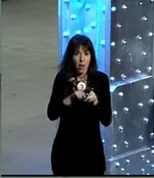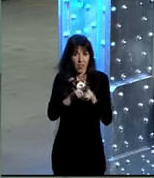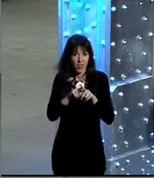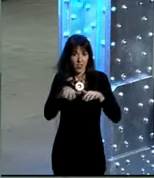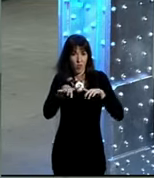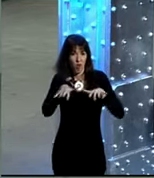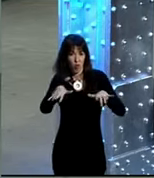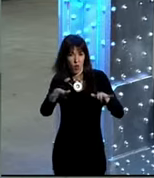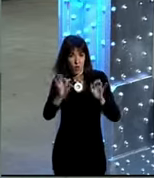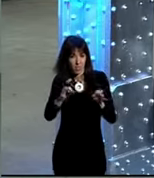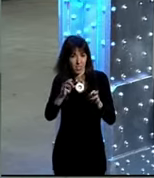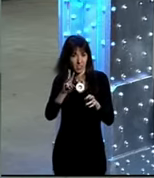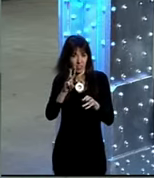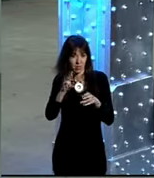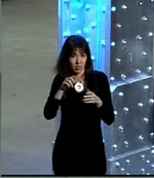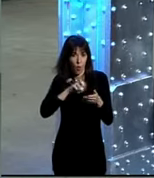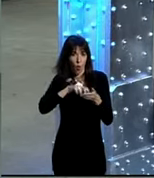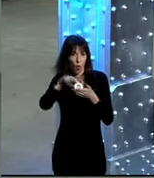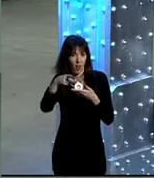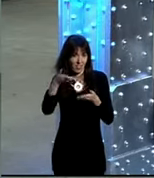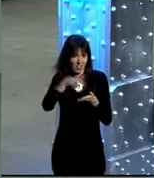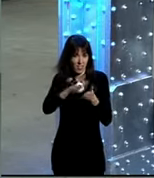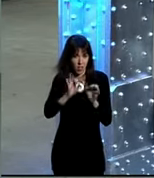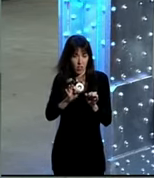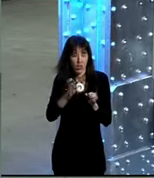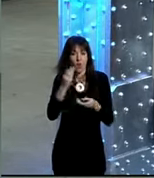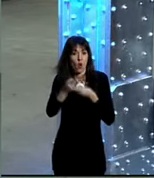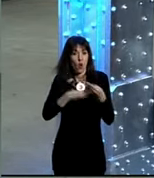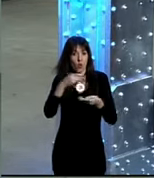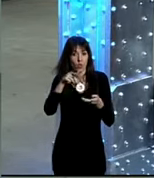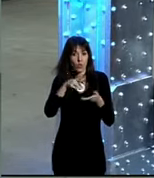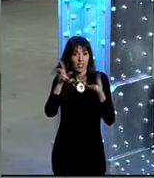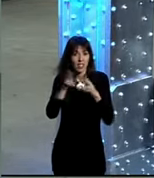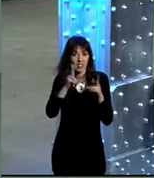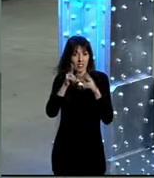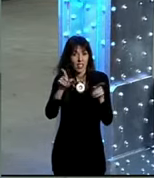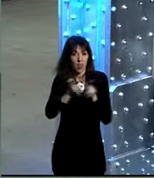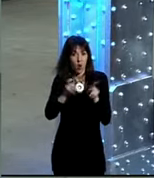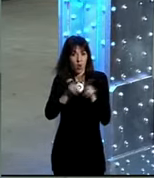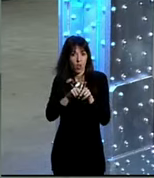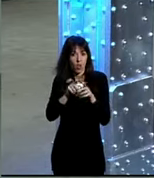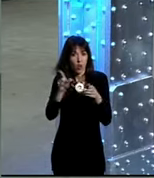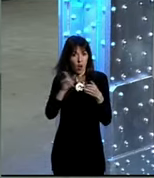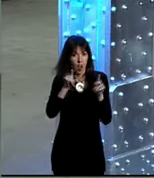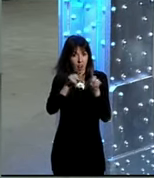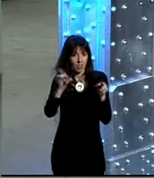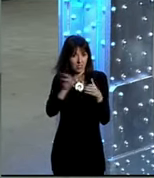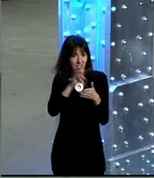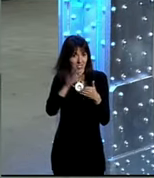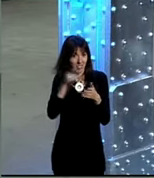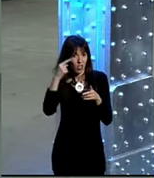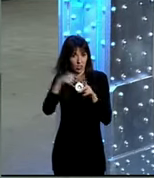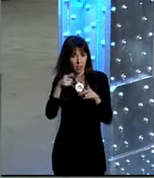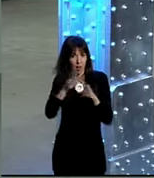use the dating application Tinder to reach their fans in a new way in the launch before season 4.